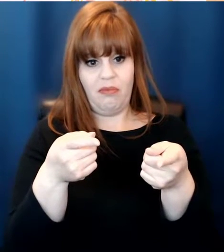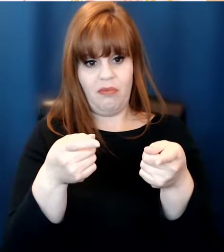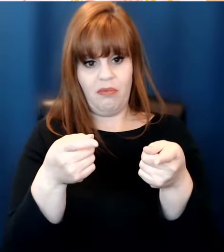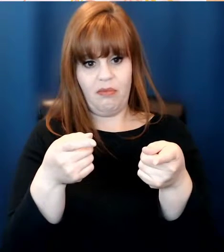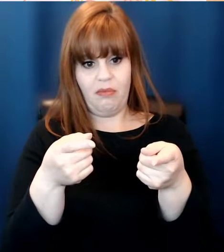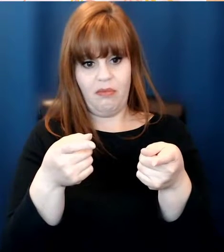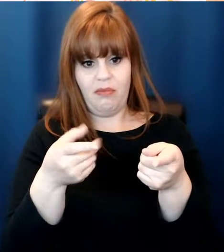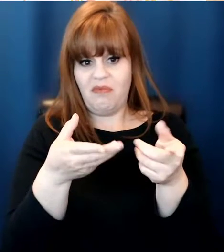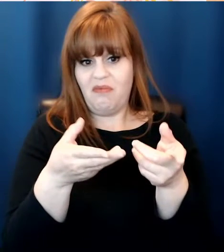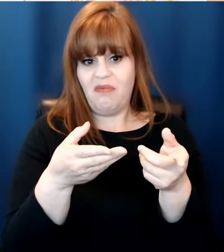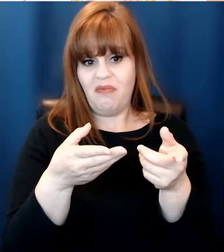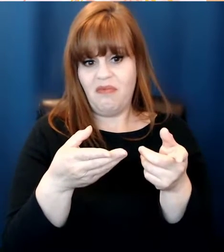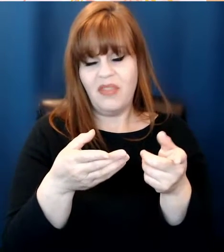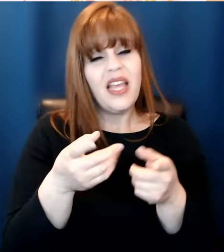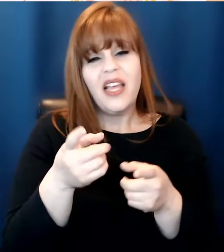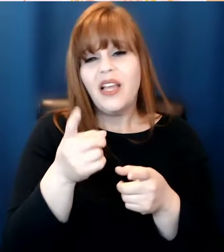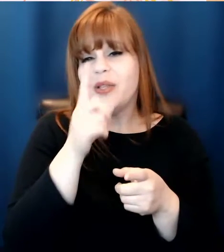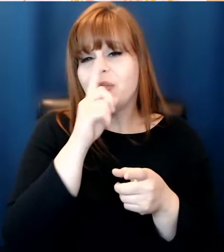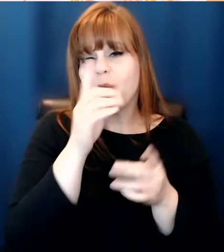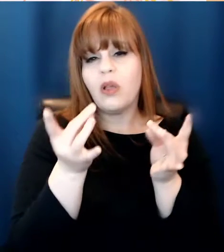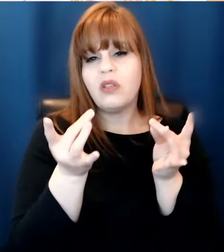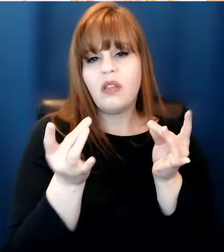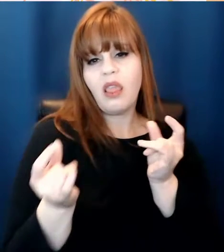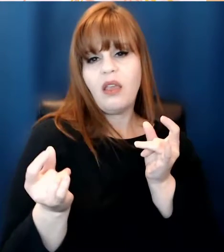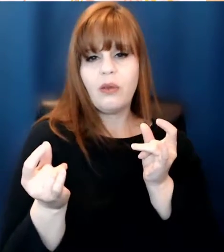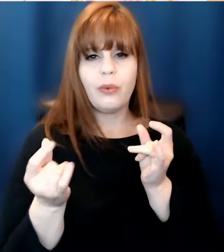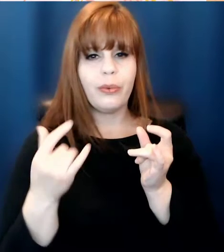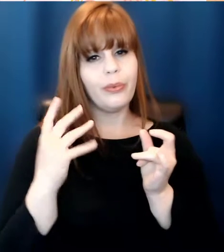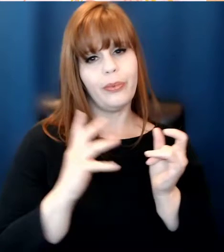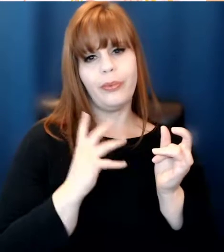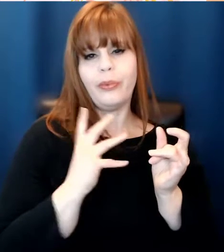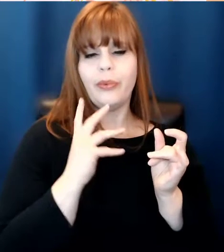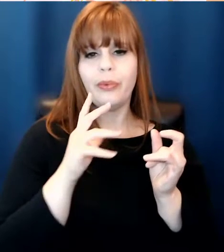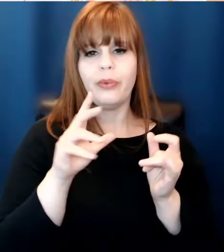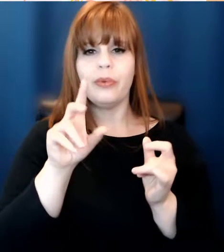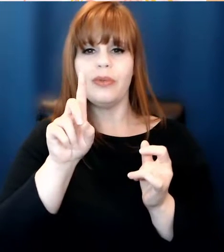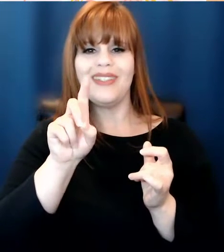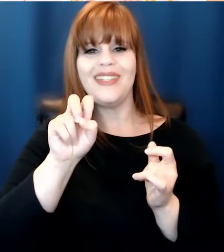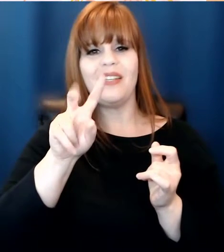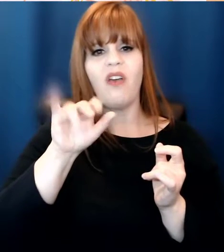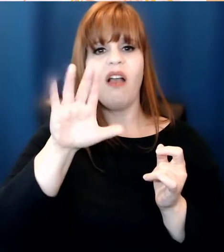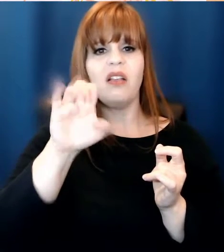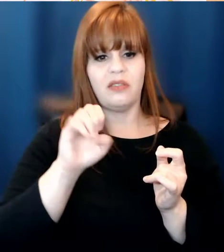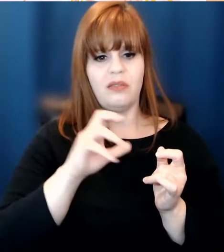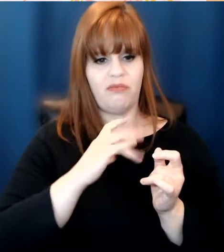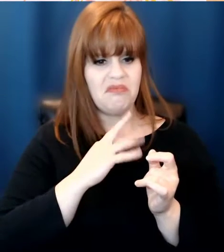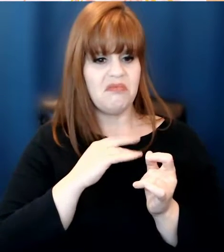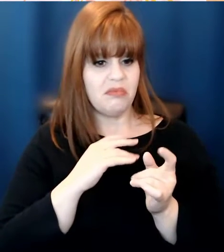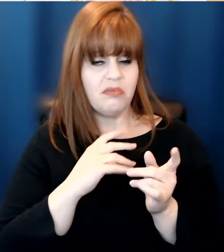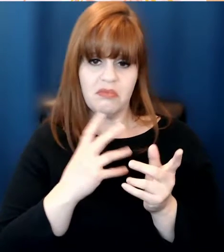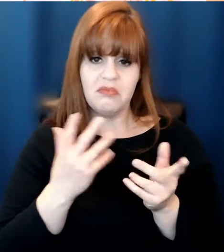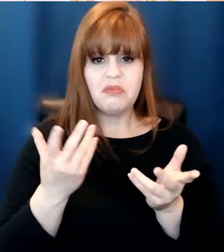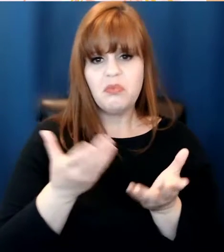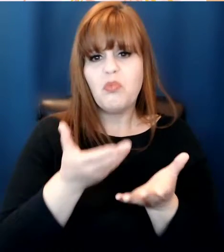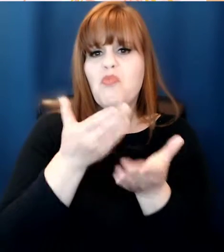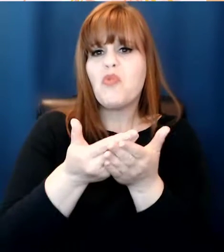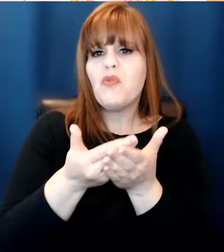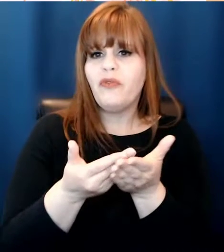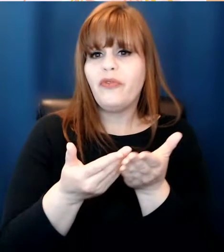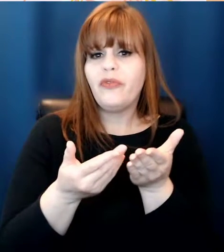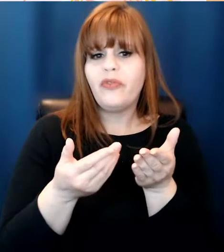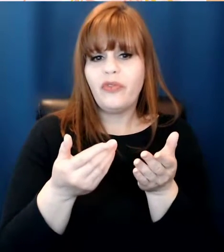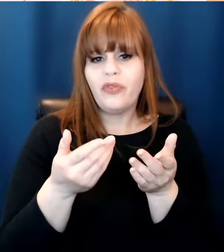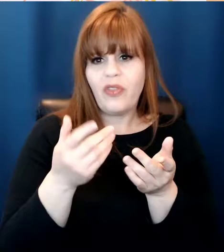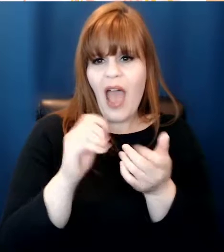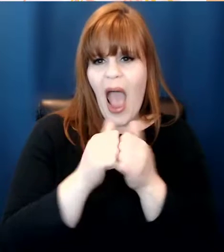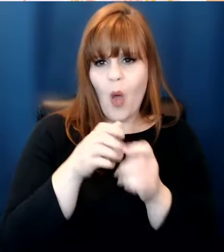This is it. It's a super sleek device. And that kind of goes to show the evolution of the field.